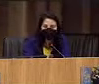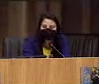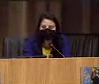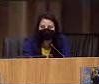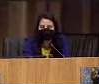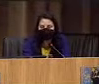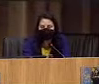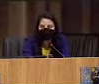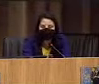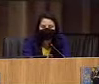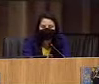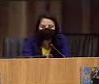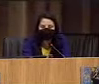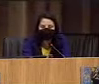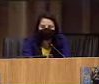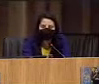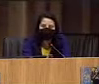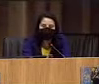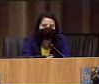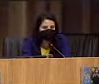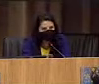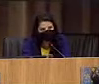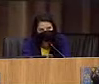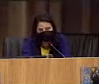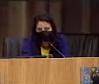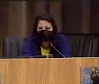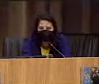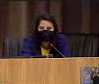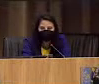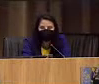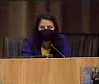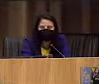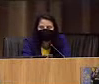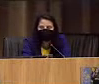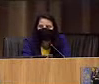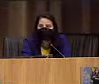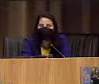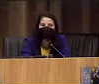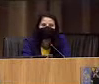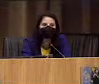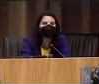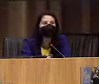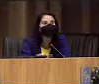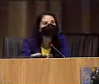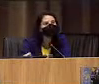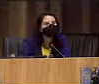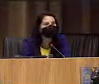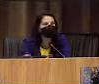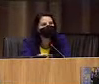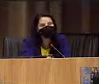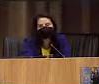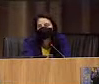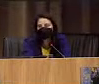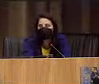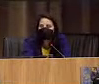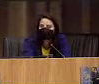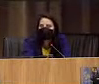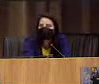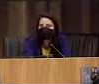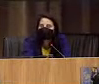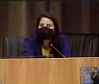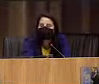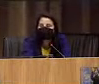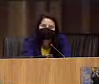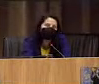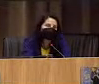of the study, there was a file that was filled with the data from that consultation, and